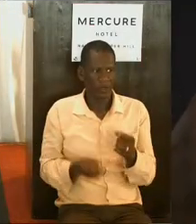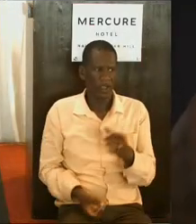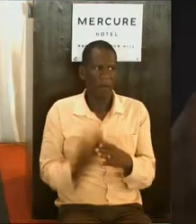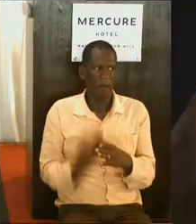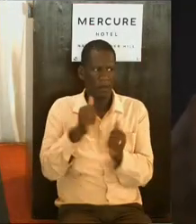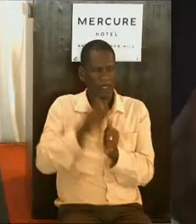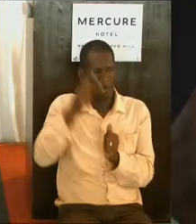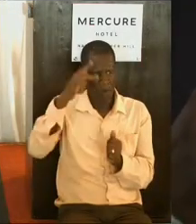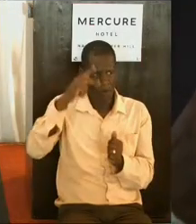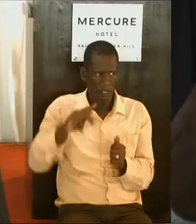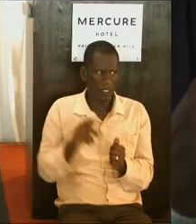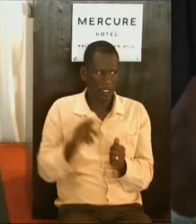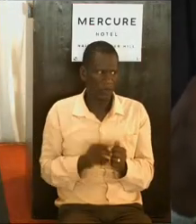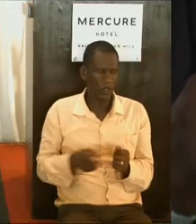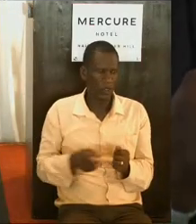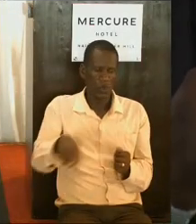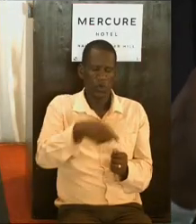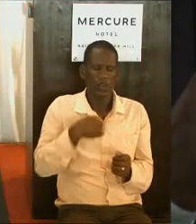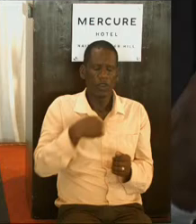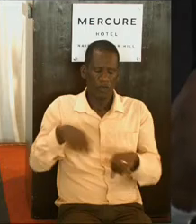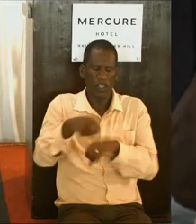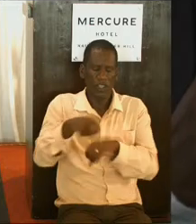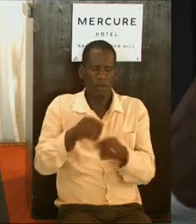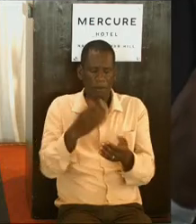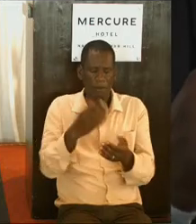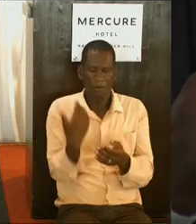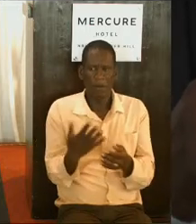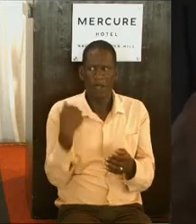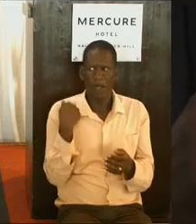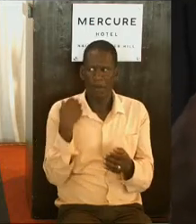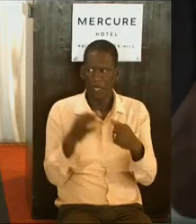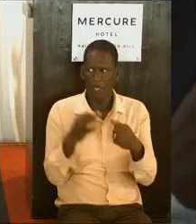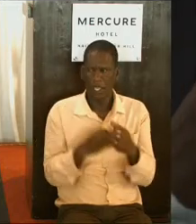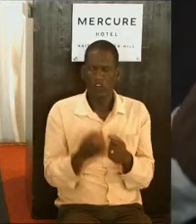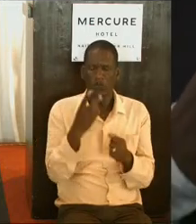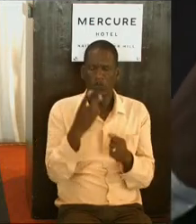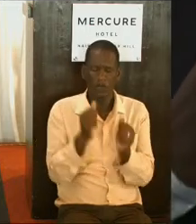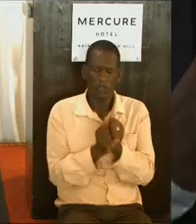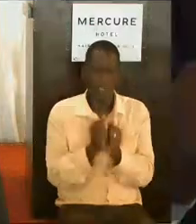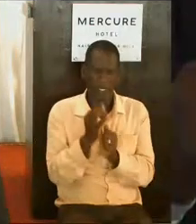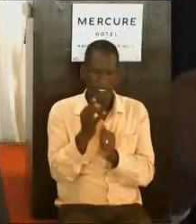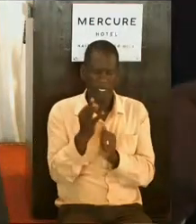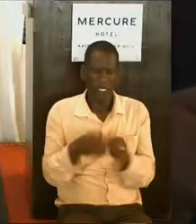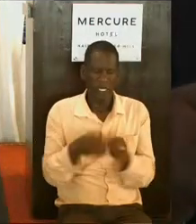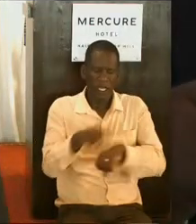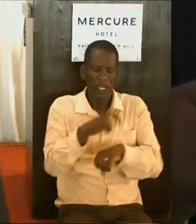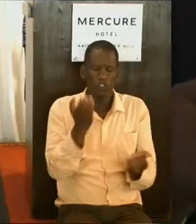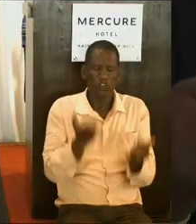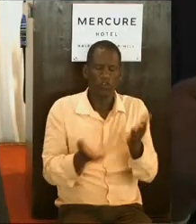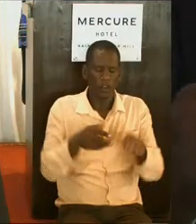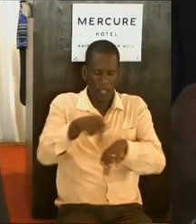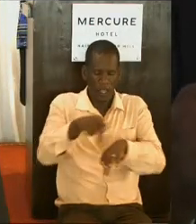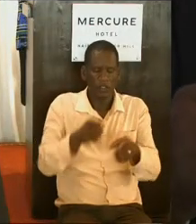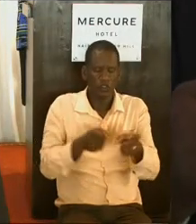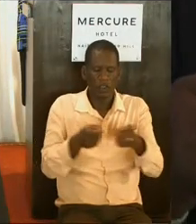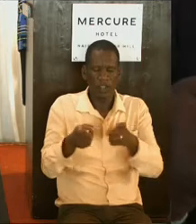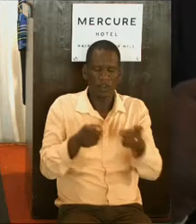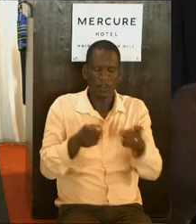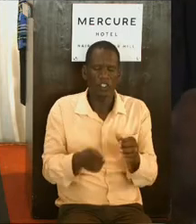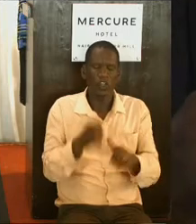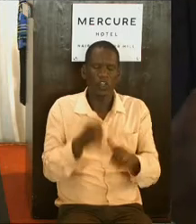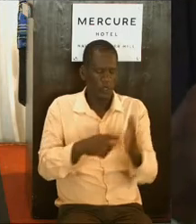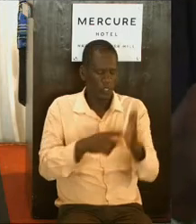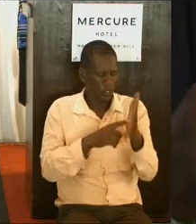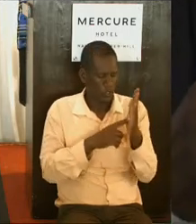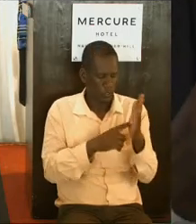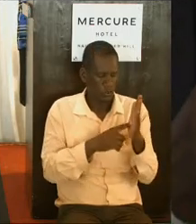a policy there is a National Association of paper number eight of 2013 our national values and principles of governance which